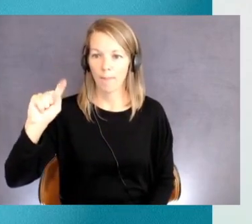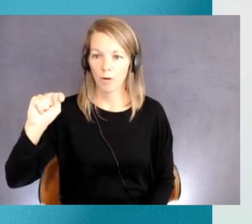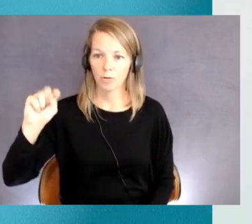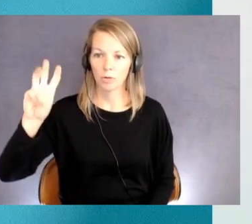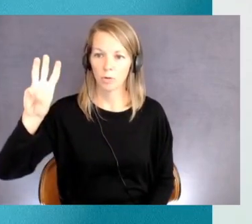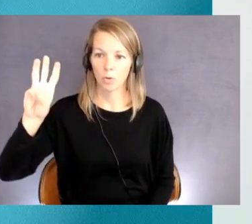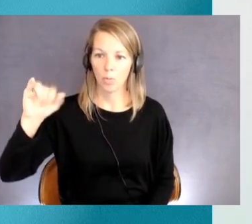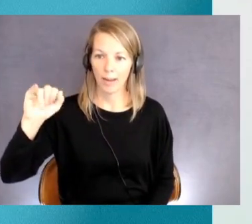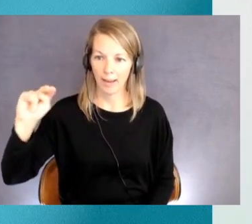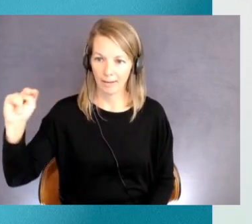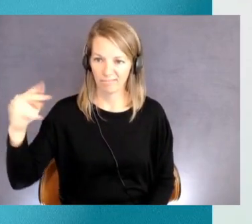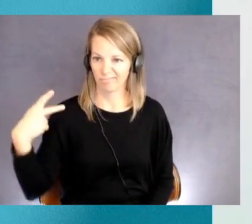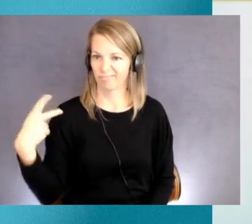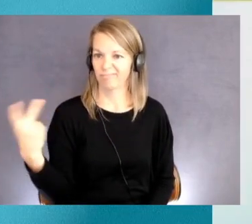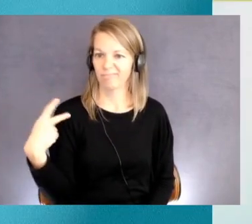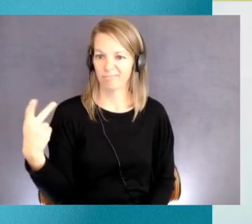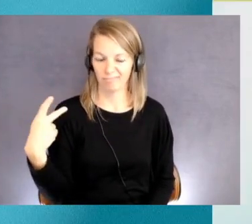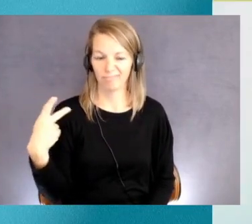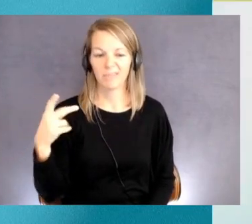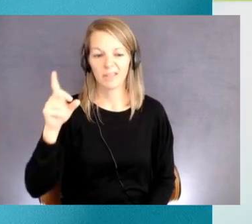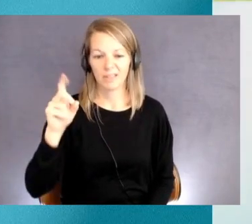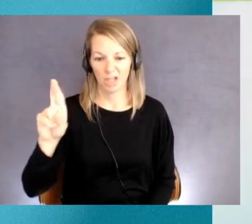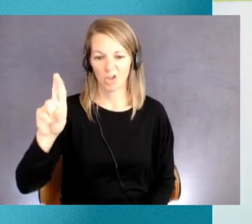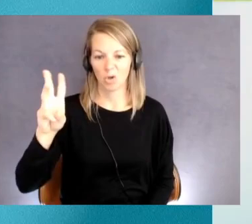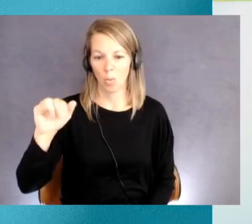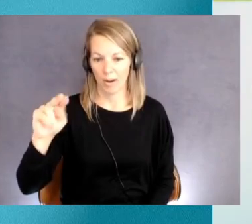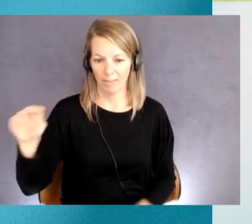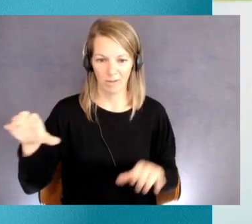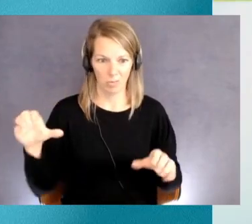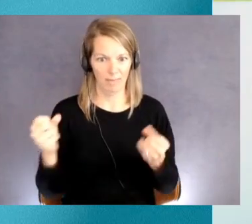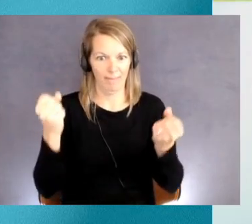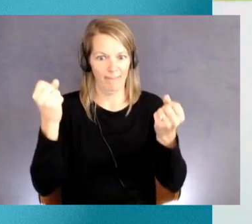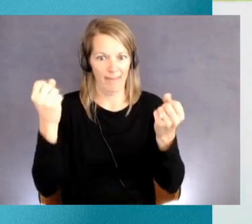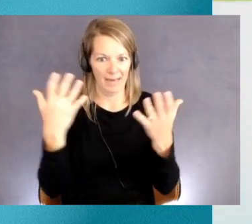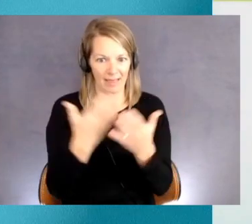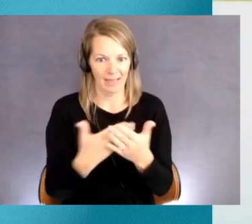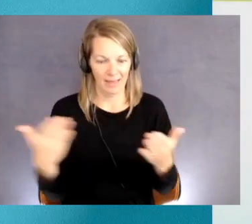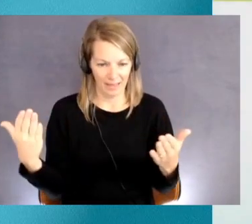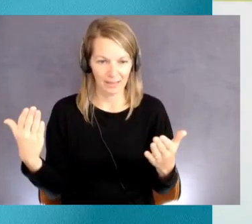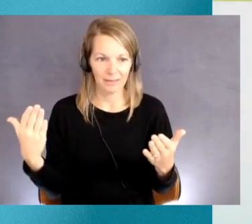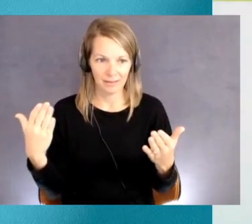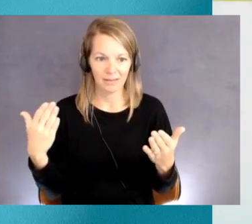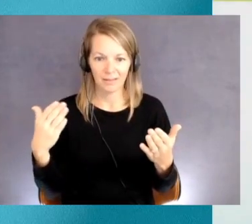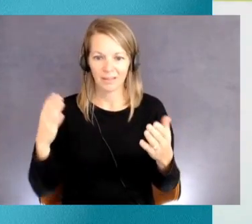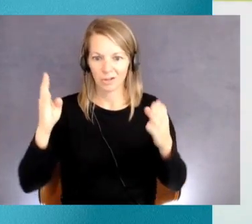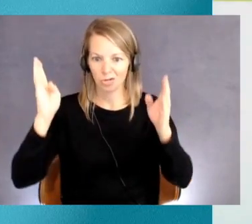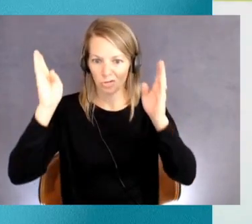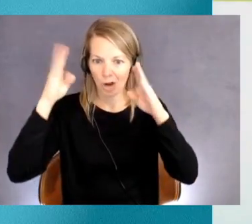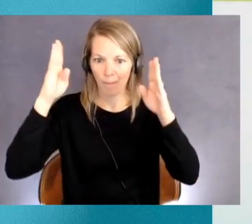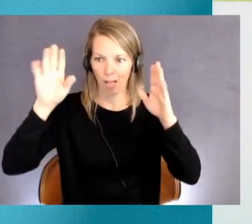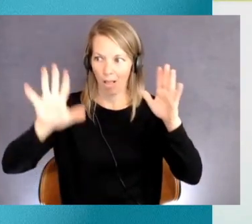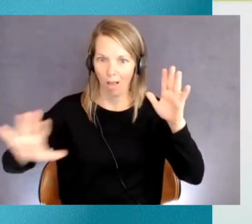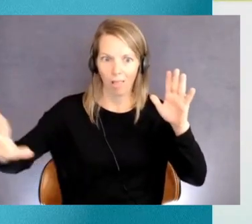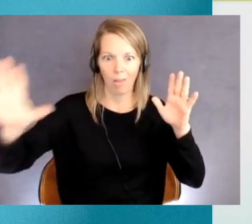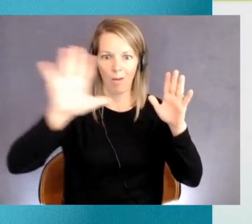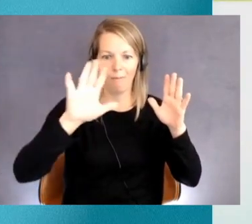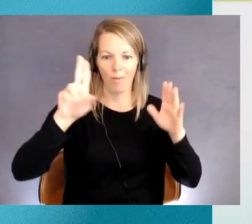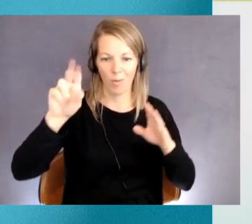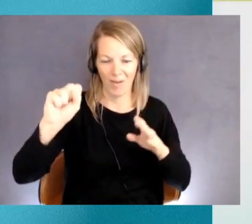Dr. Winn and I have been doing many things throughout, making trouble throughout the country. And he's